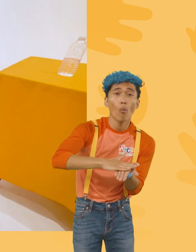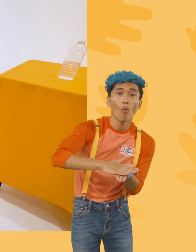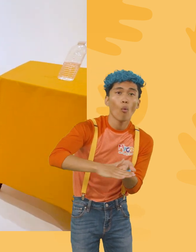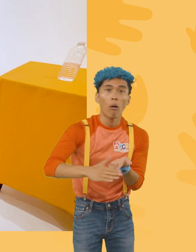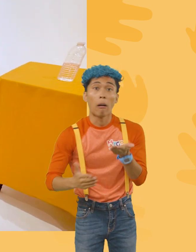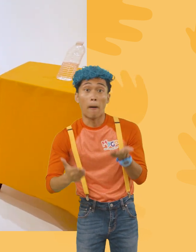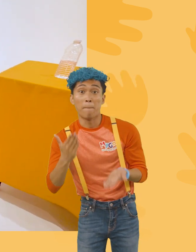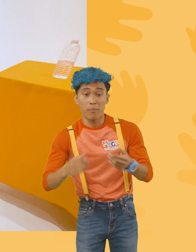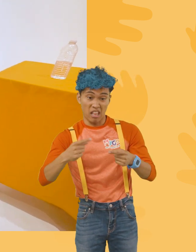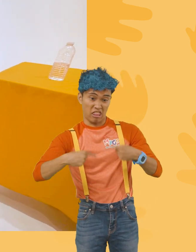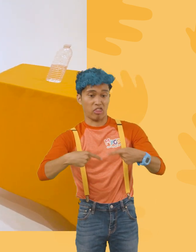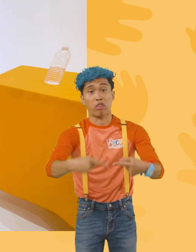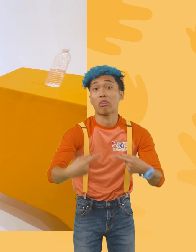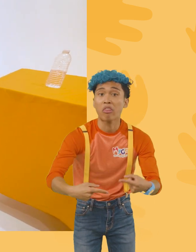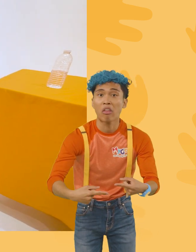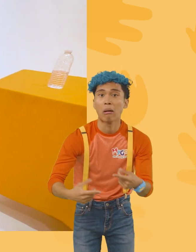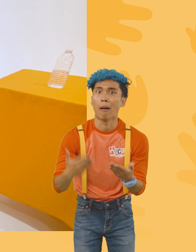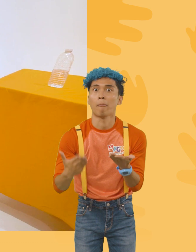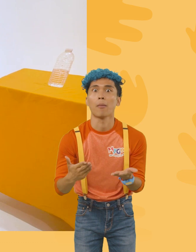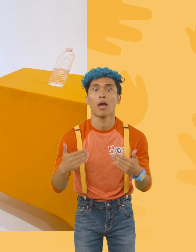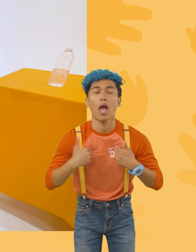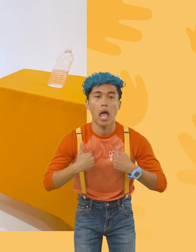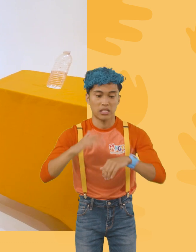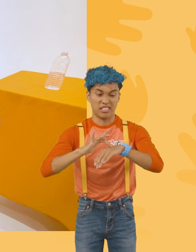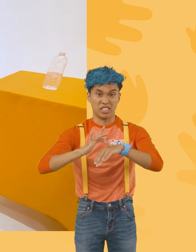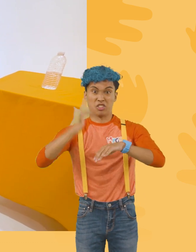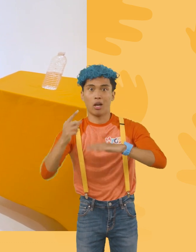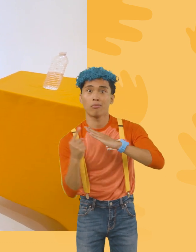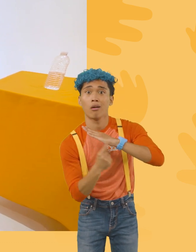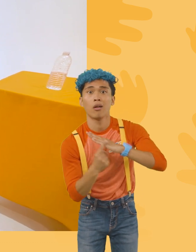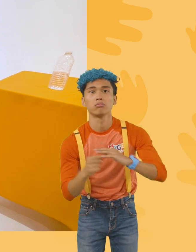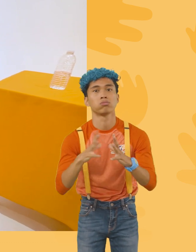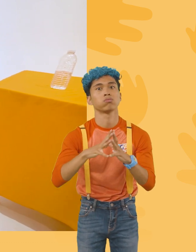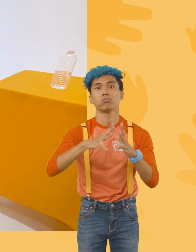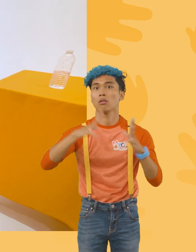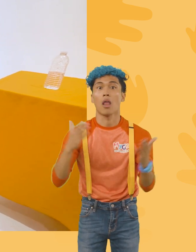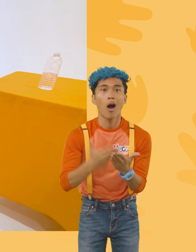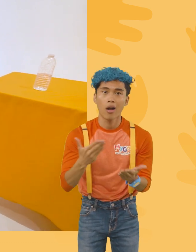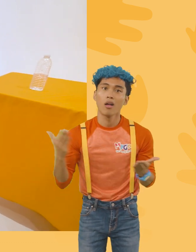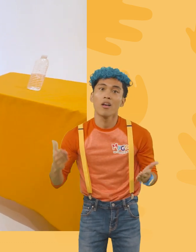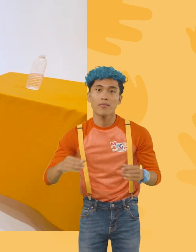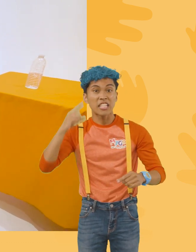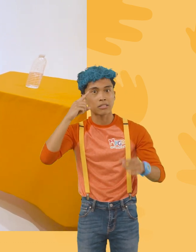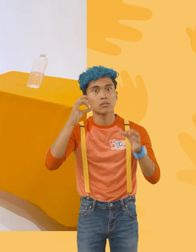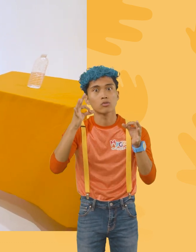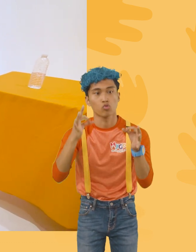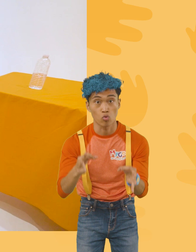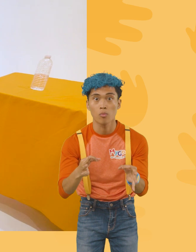it rolls compared to, you know, maybe there's sharp edges. There's just so many things that, you